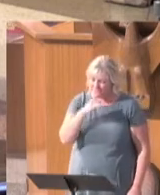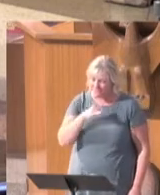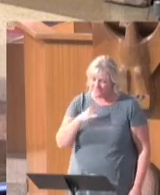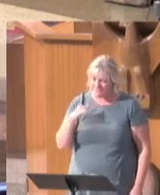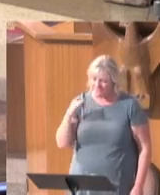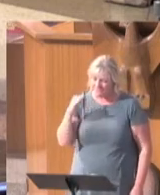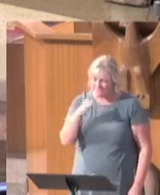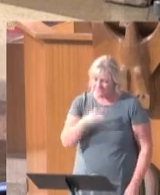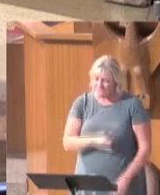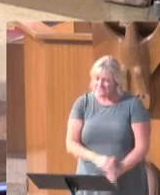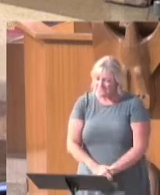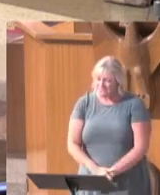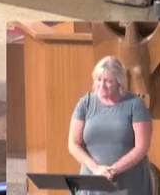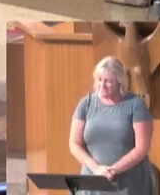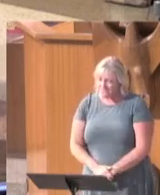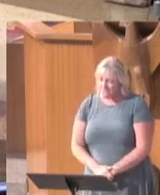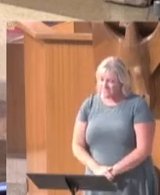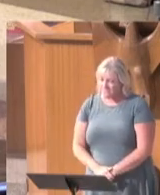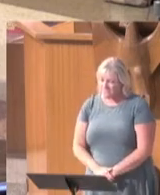Ooh.